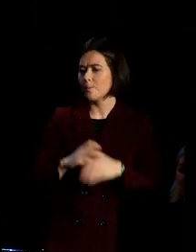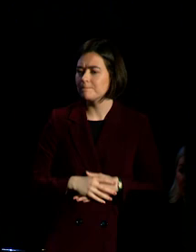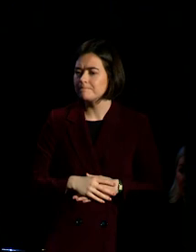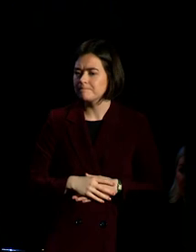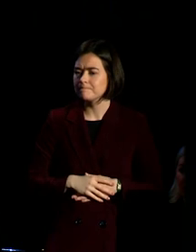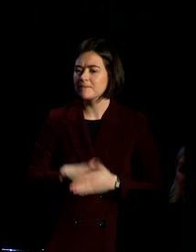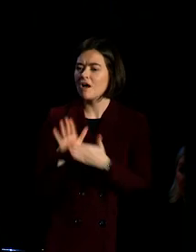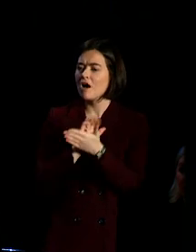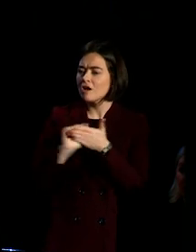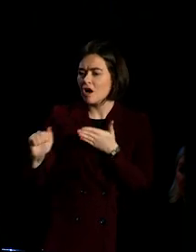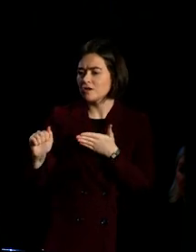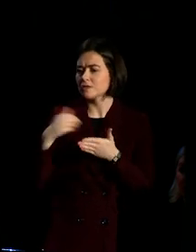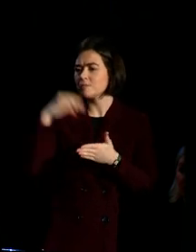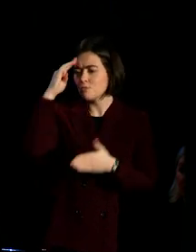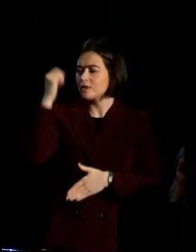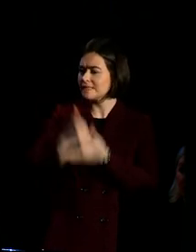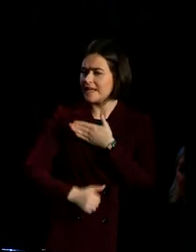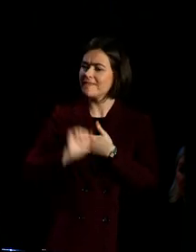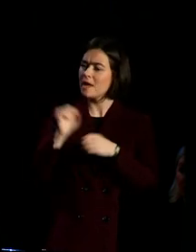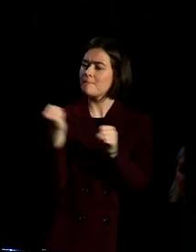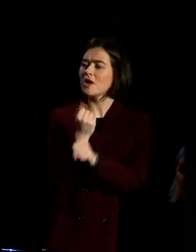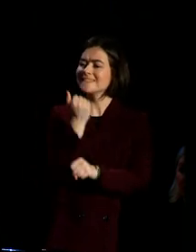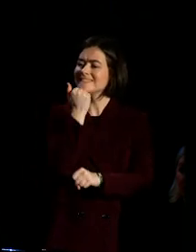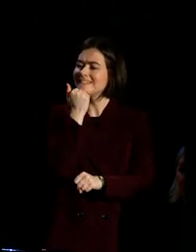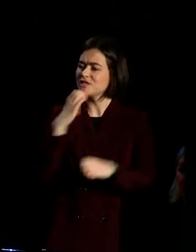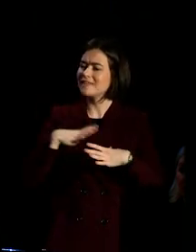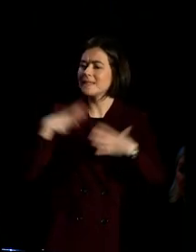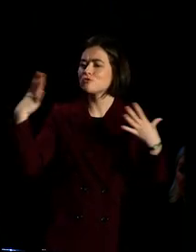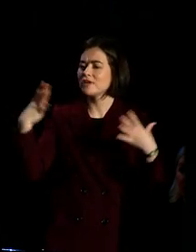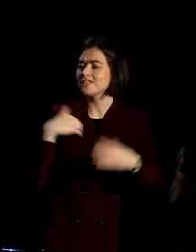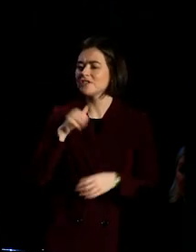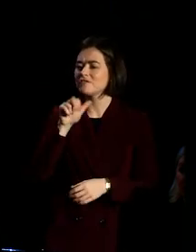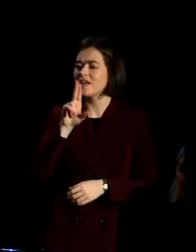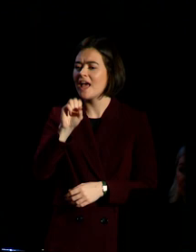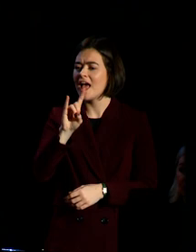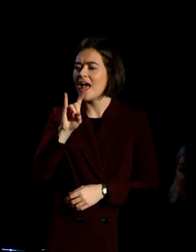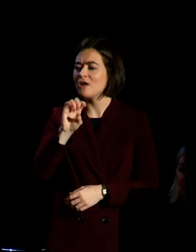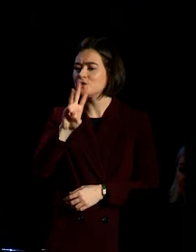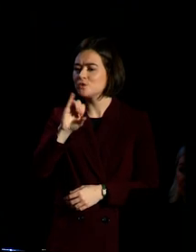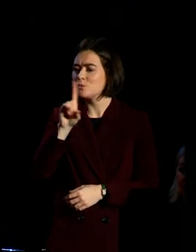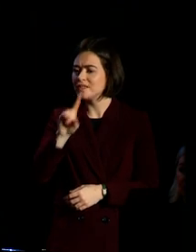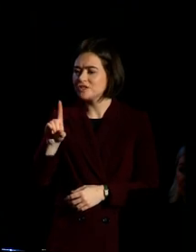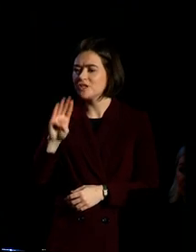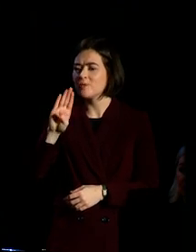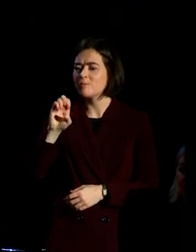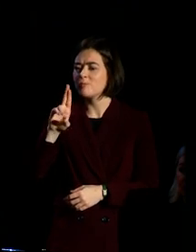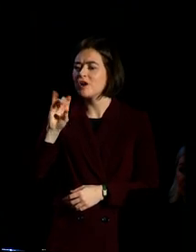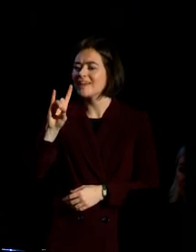Holocaust Memorial Day marks the date of the liberation of Auschwitz-Birkenau on the 27th of